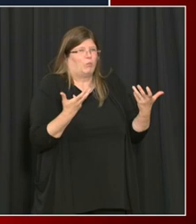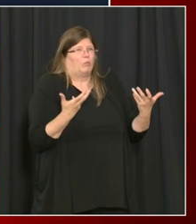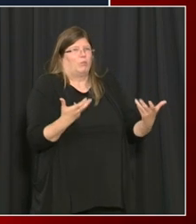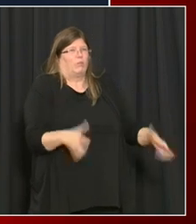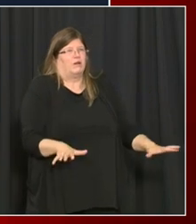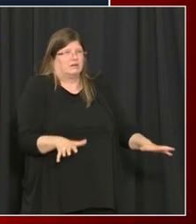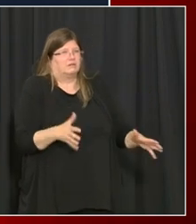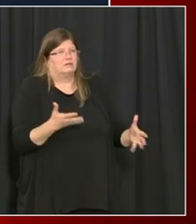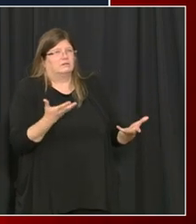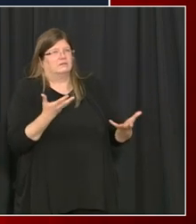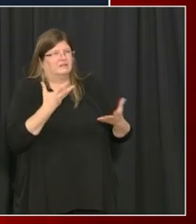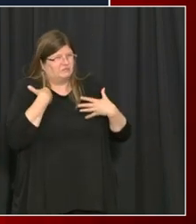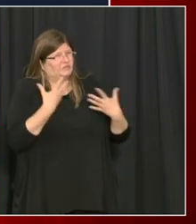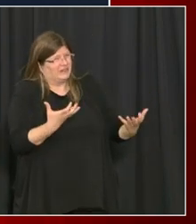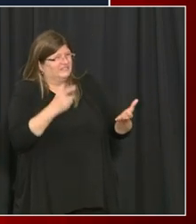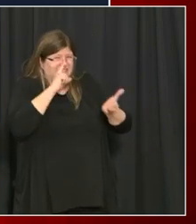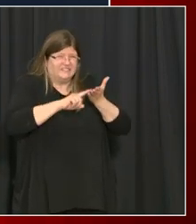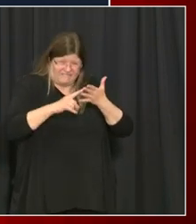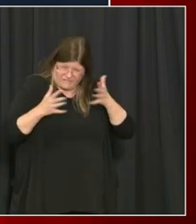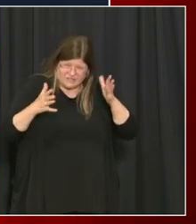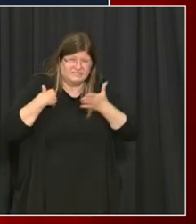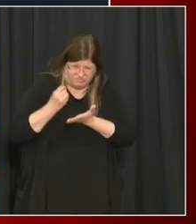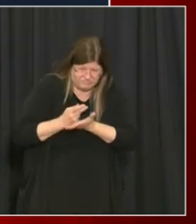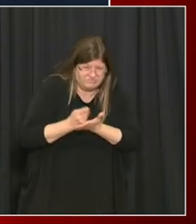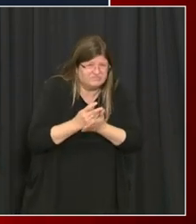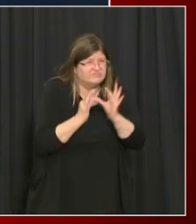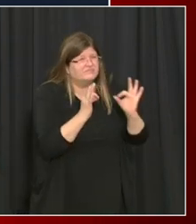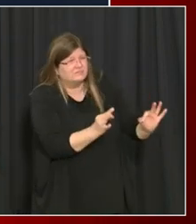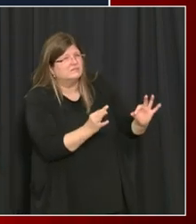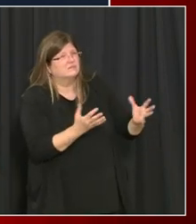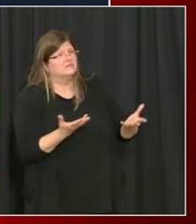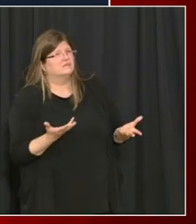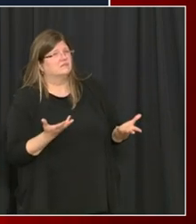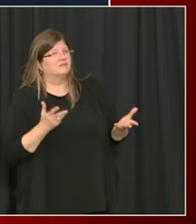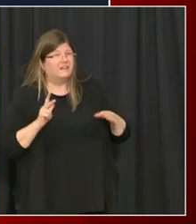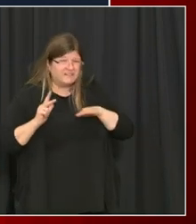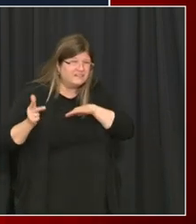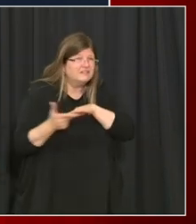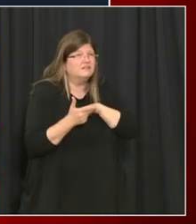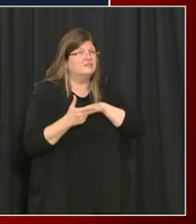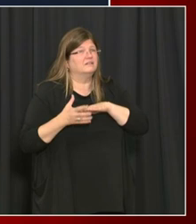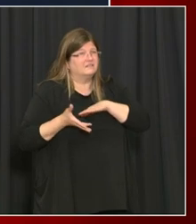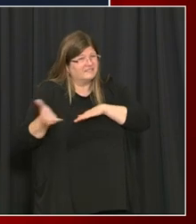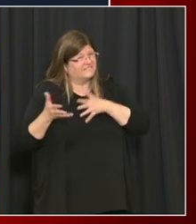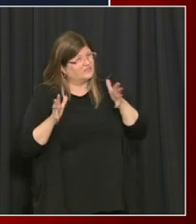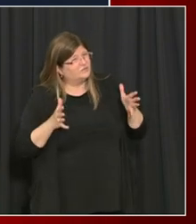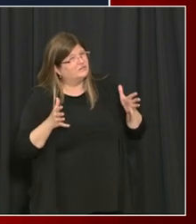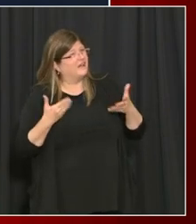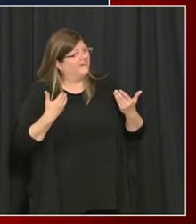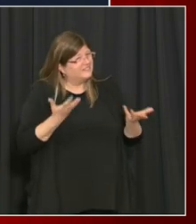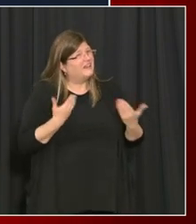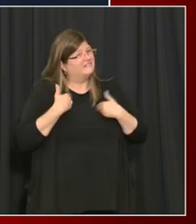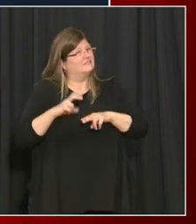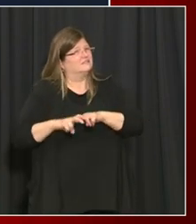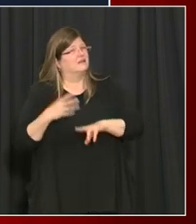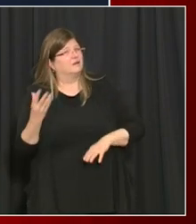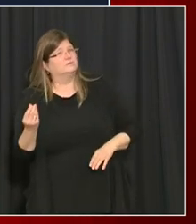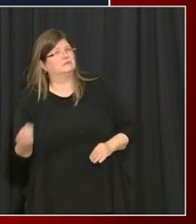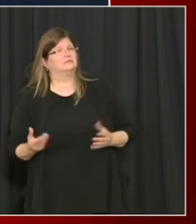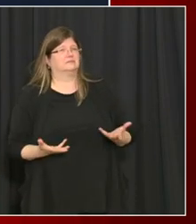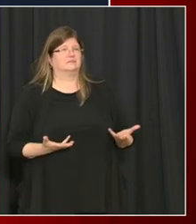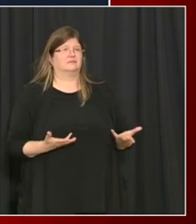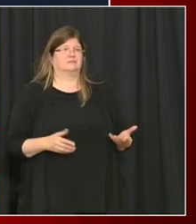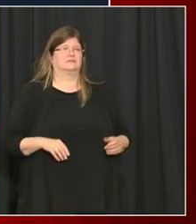get an inspection before I'm able to open up on Friday and offer seating outside? An inspection is